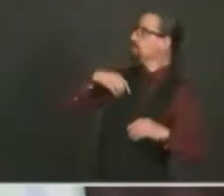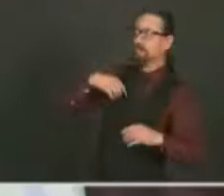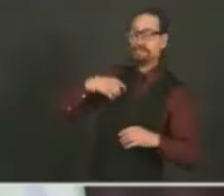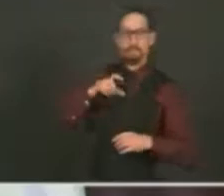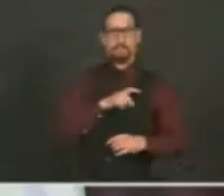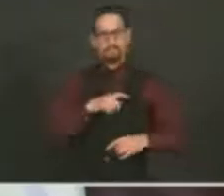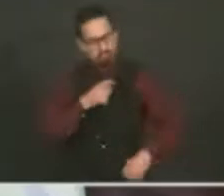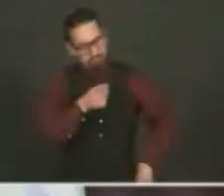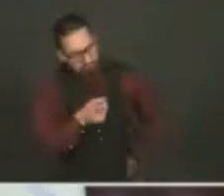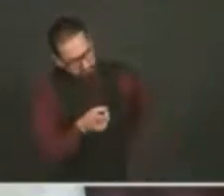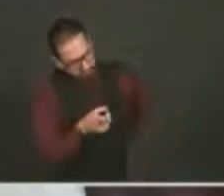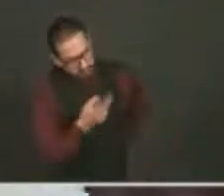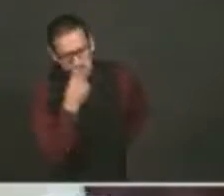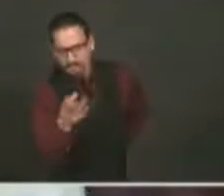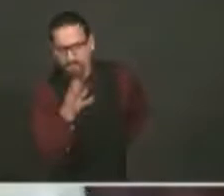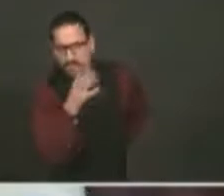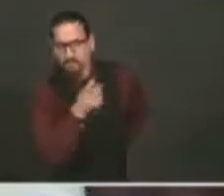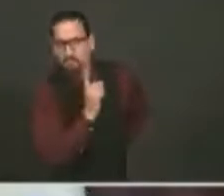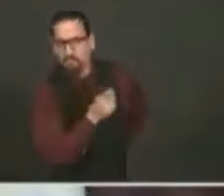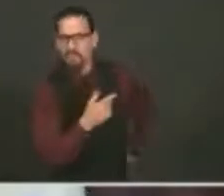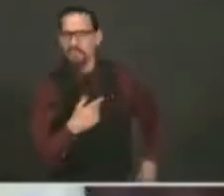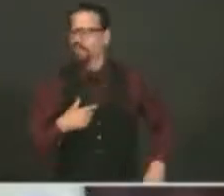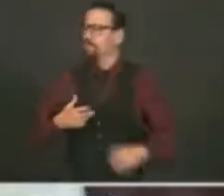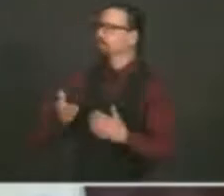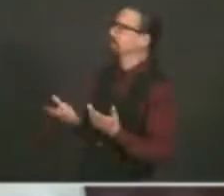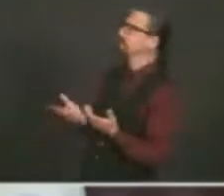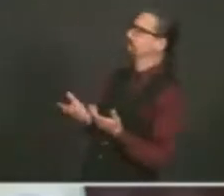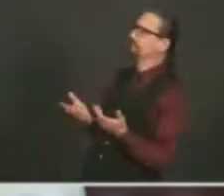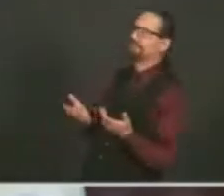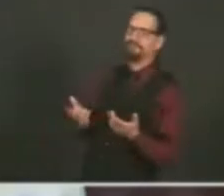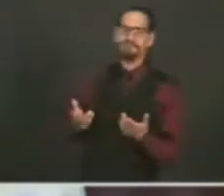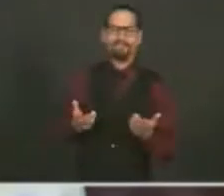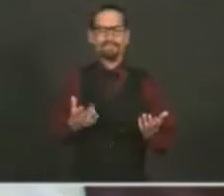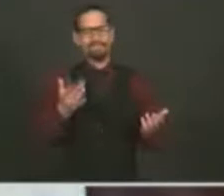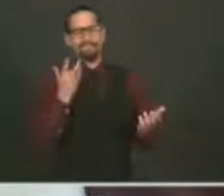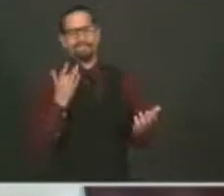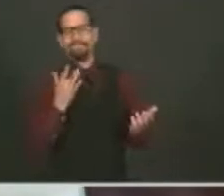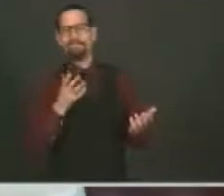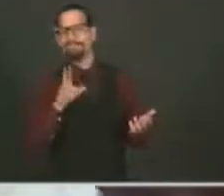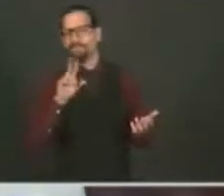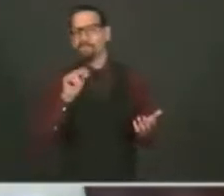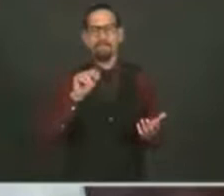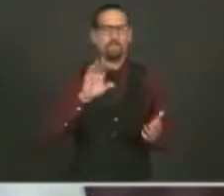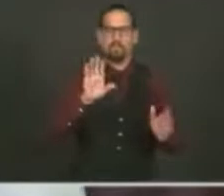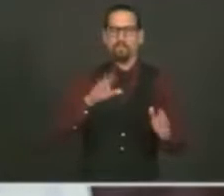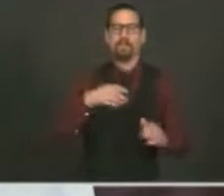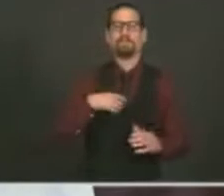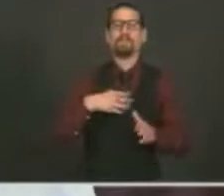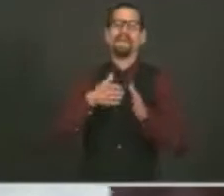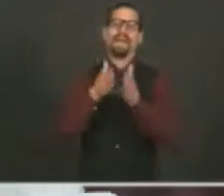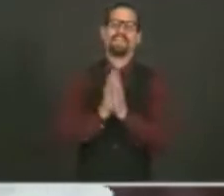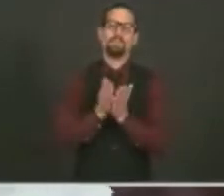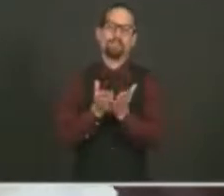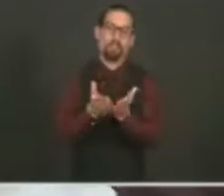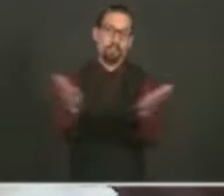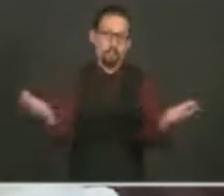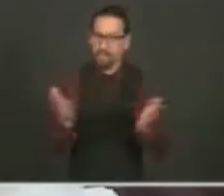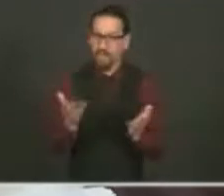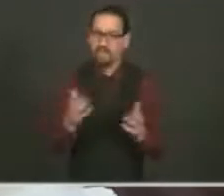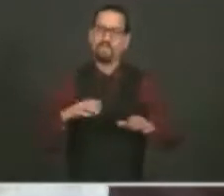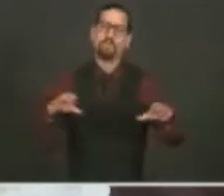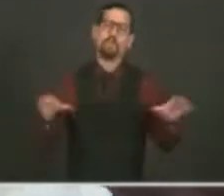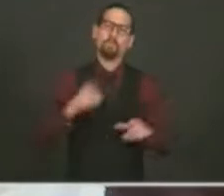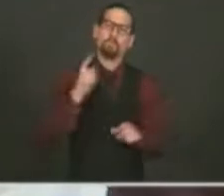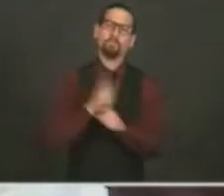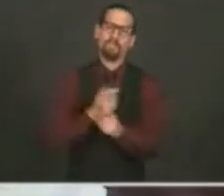send the cops to people's house. I'm going to ask people to do the right thing, and I'm going to have faith that they're going to do it. And I think that they will, because that's how we've gotten to